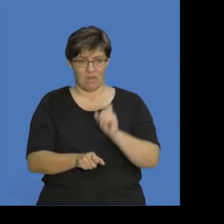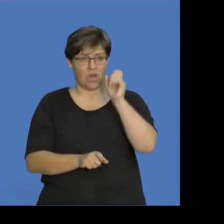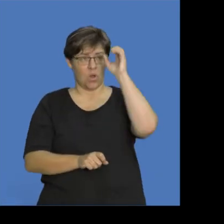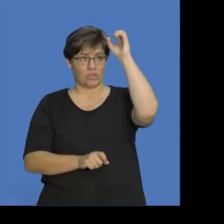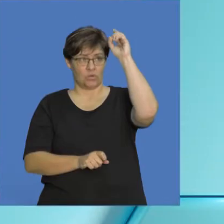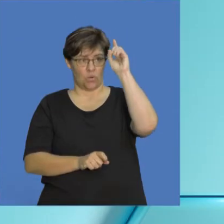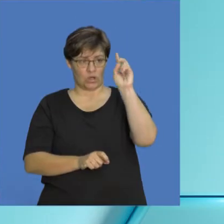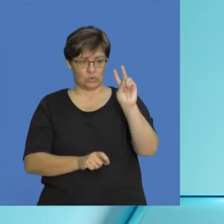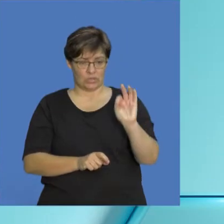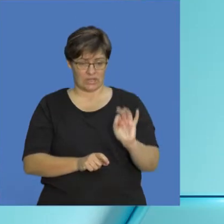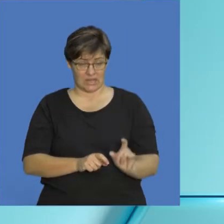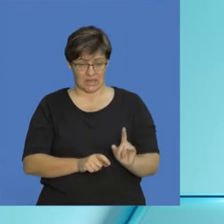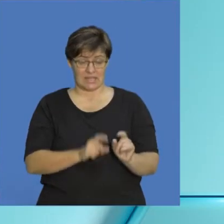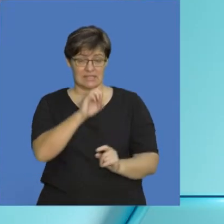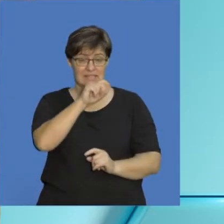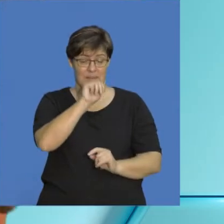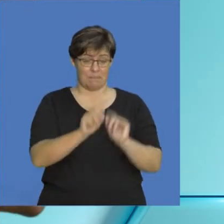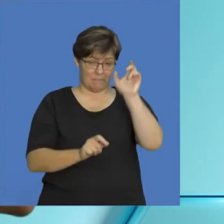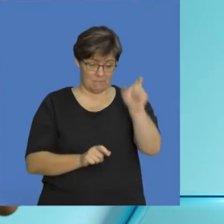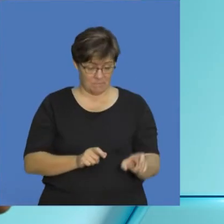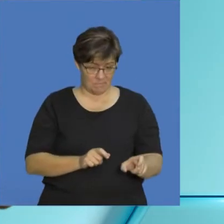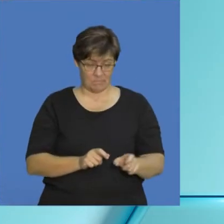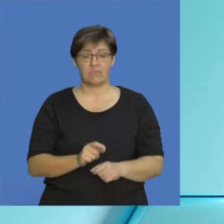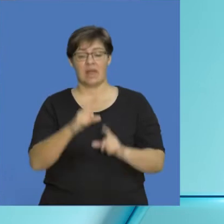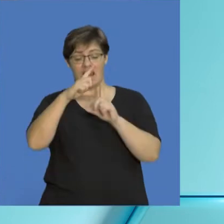leaf. Okay, that makes sense. So we start with